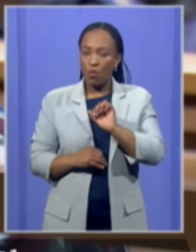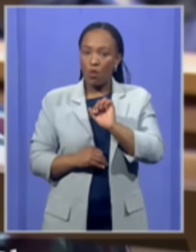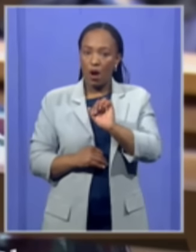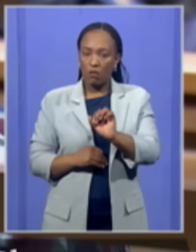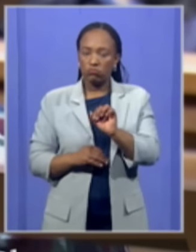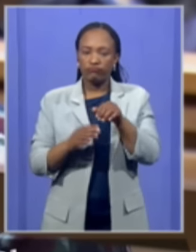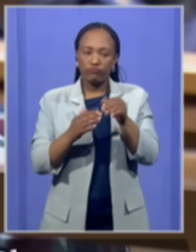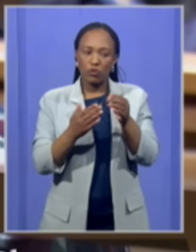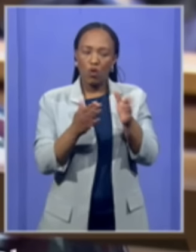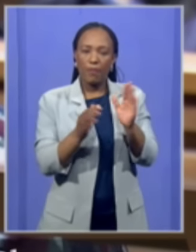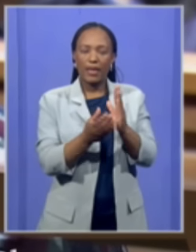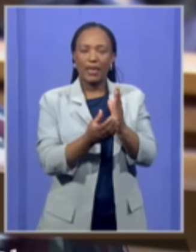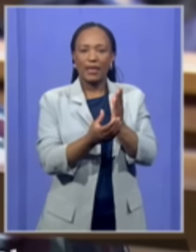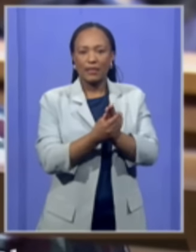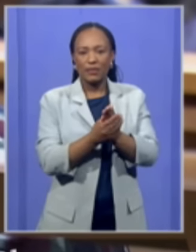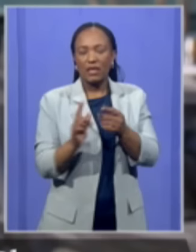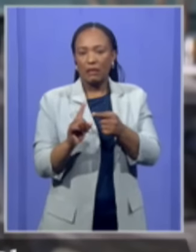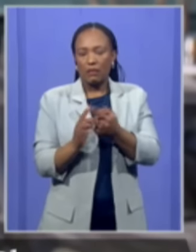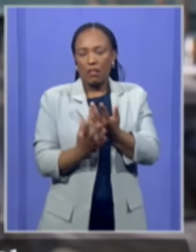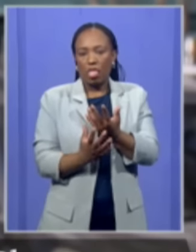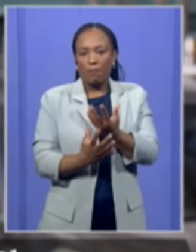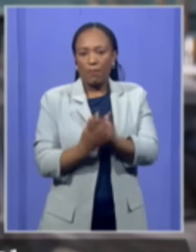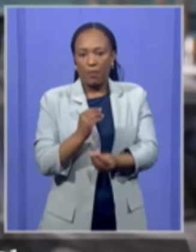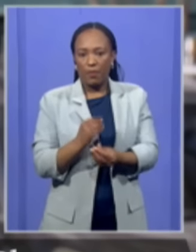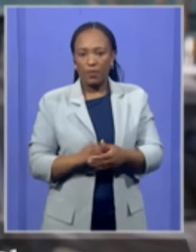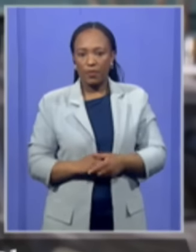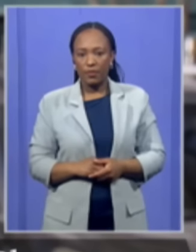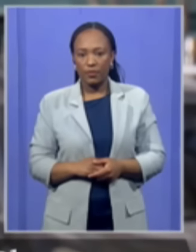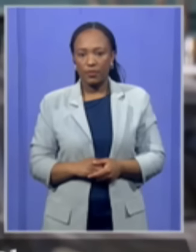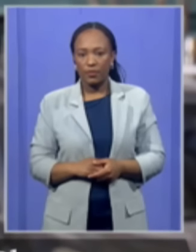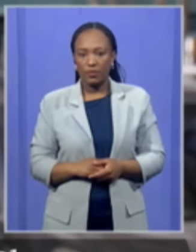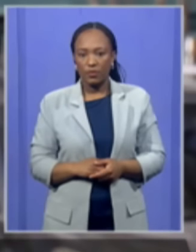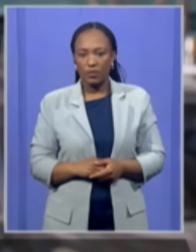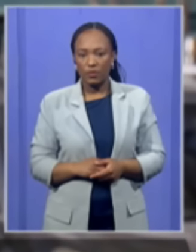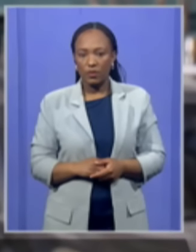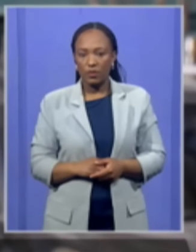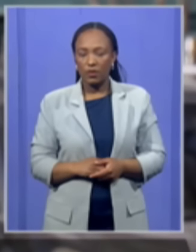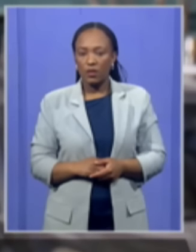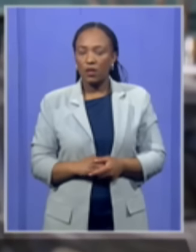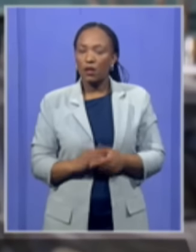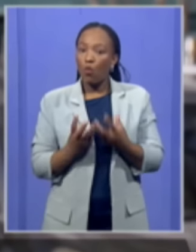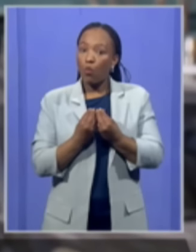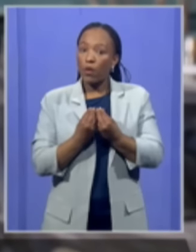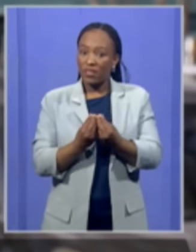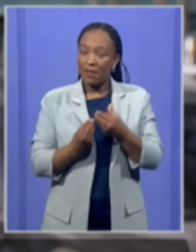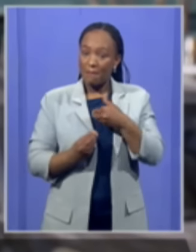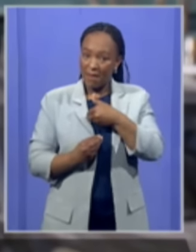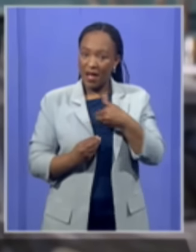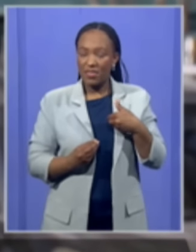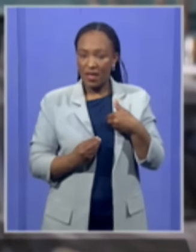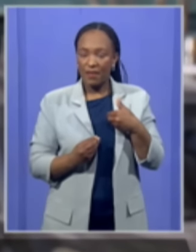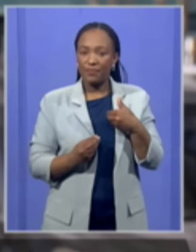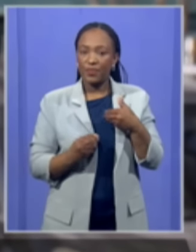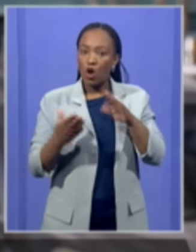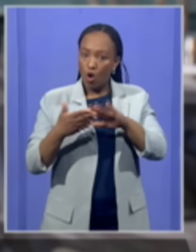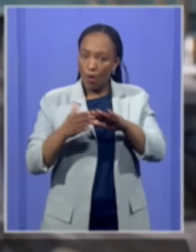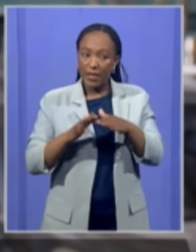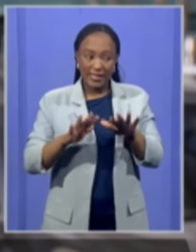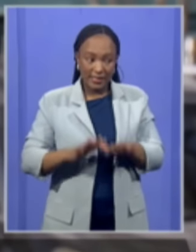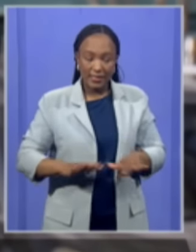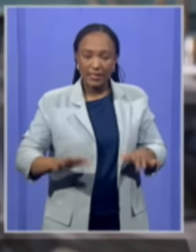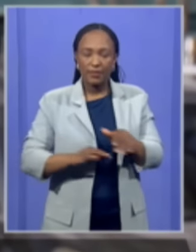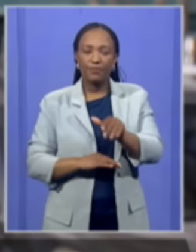bulinyewe ka o nyamela ha hae. From day one, I was with the mother and the community of Leof, searching for the child,